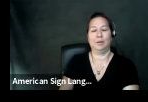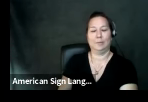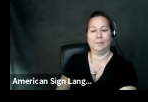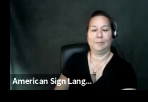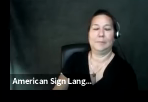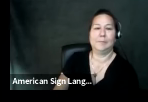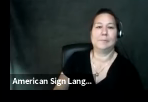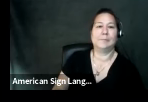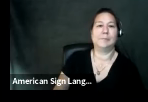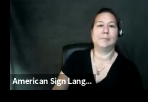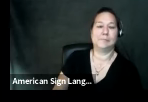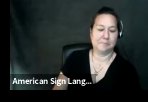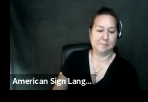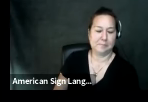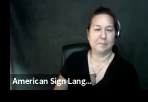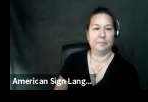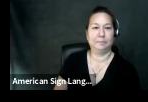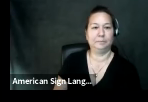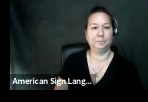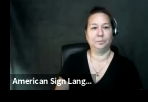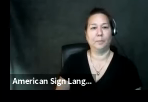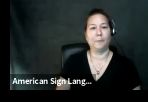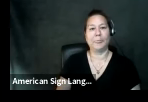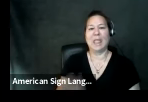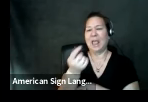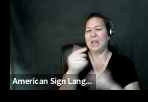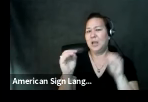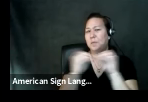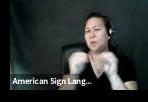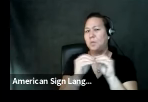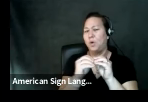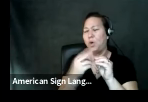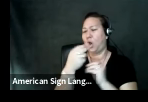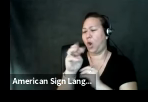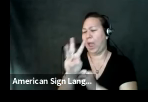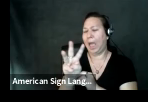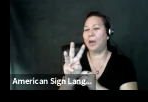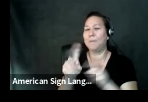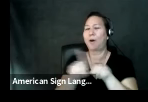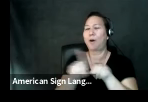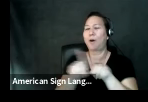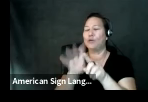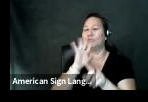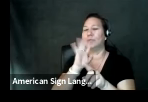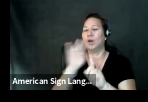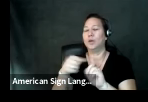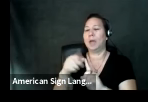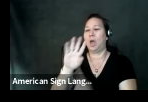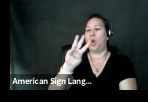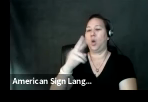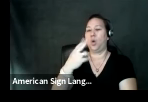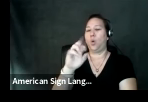All right, so this is a little bit more of a how, but then we're going to start going into the where. So this is where we're talking